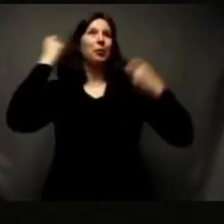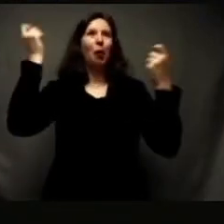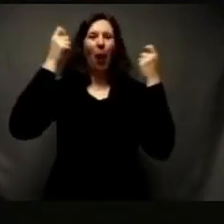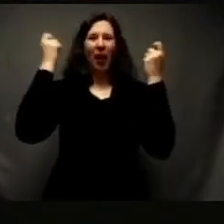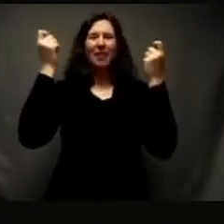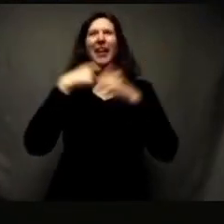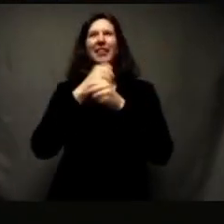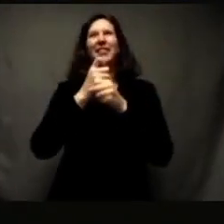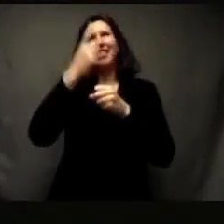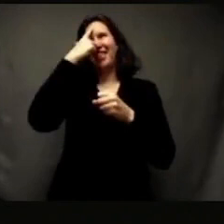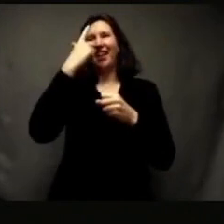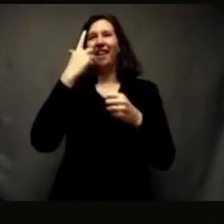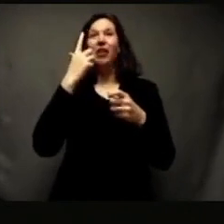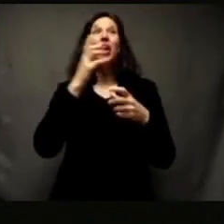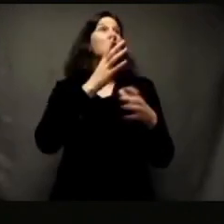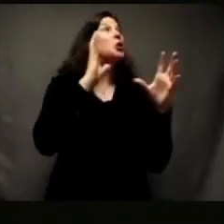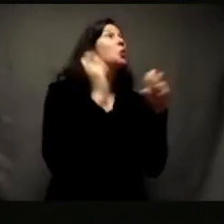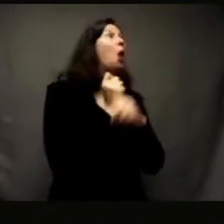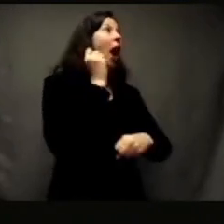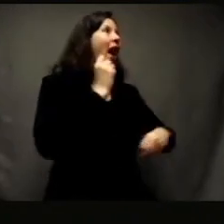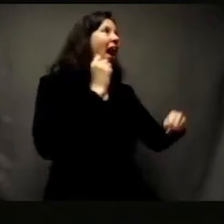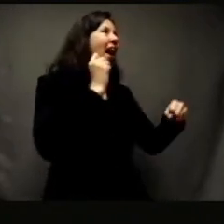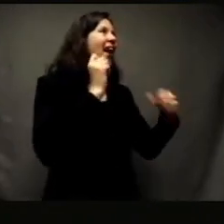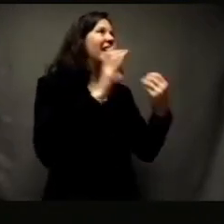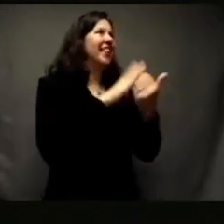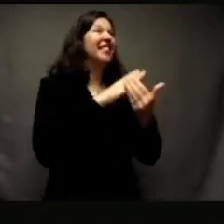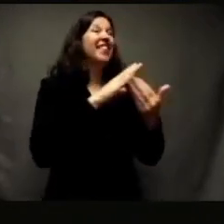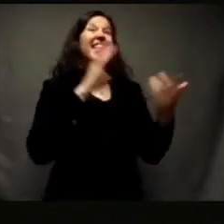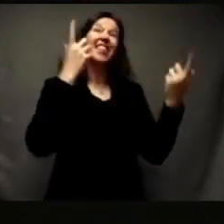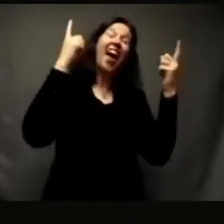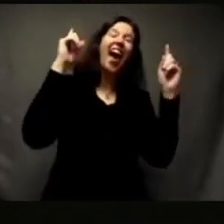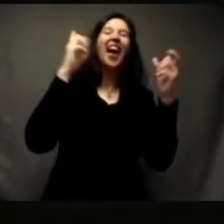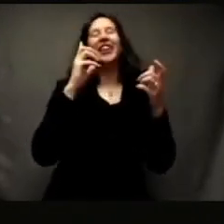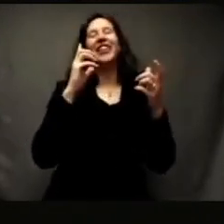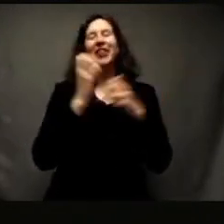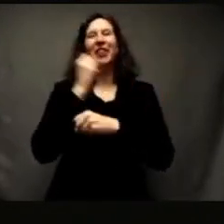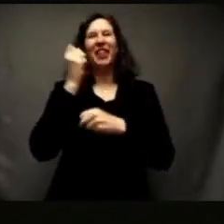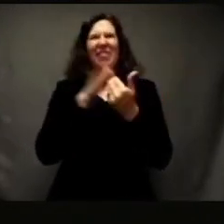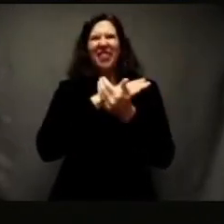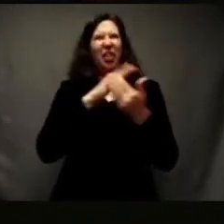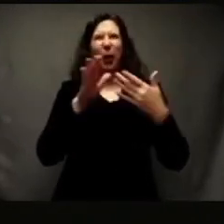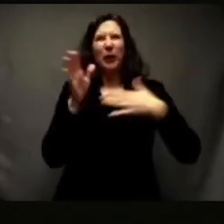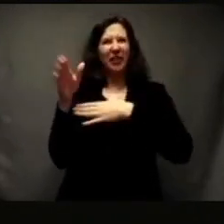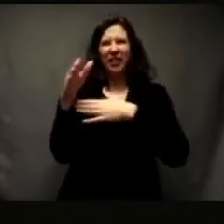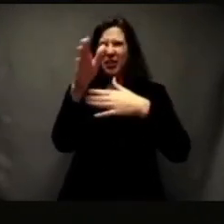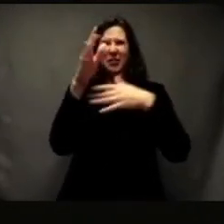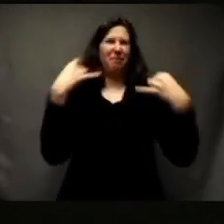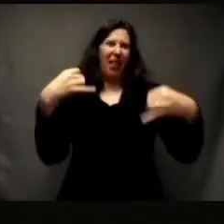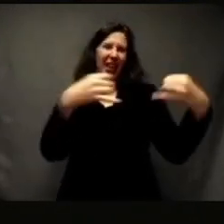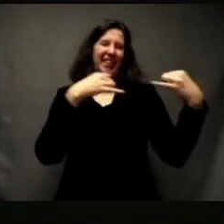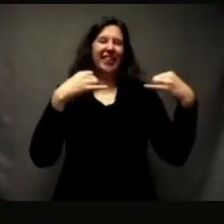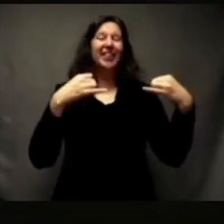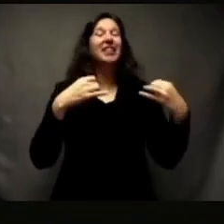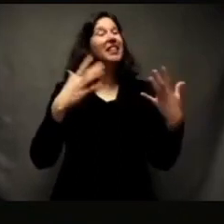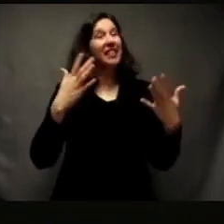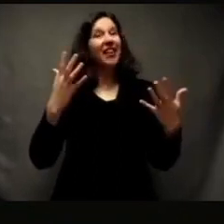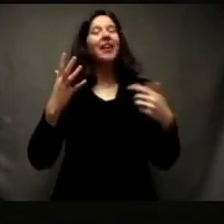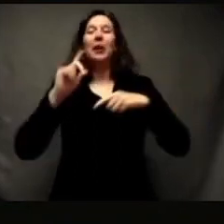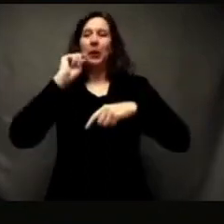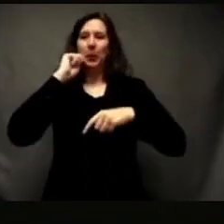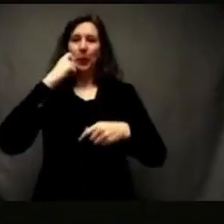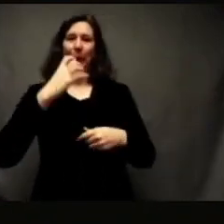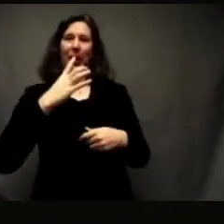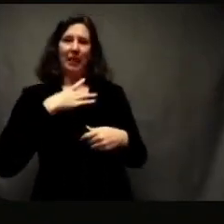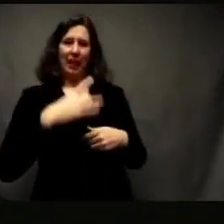me think of like you won the game, even though like you win. Yes, it's very happy. Cool. Awesome. Yeah, I like